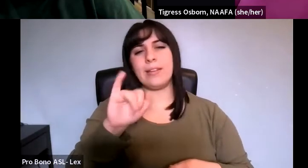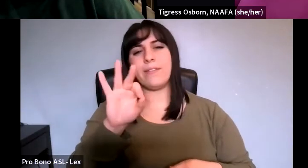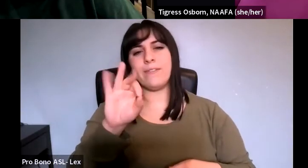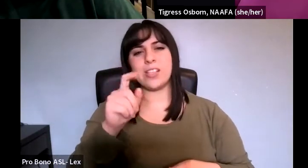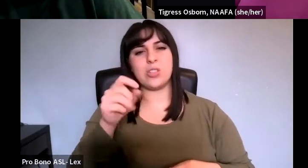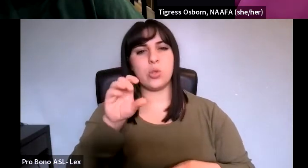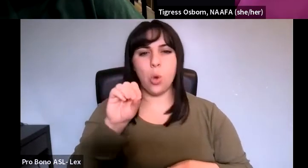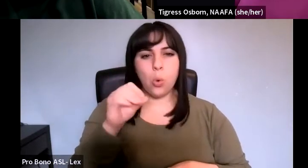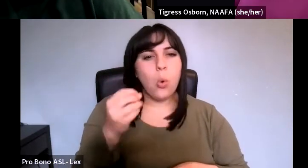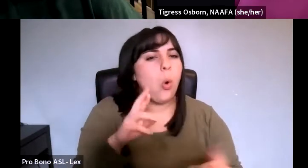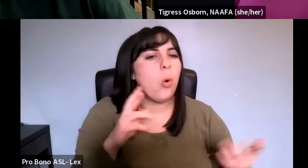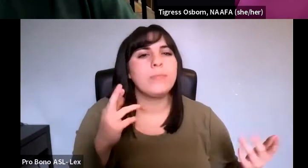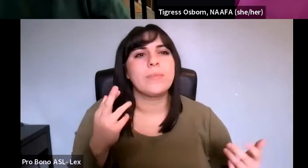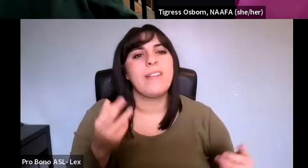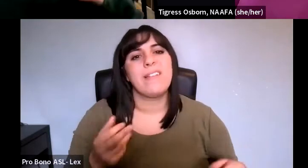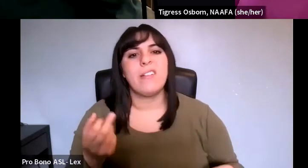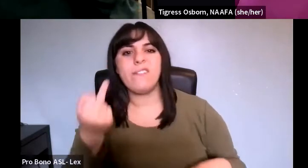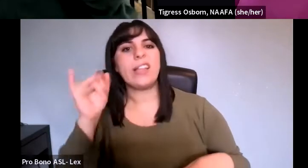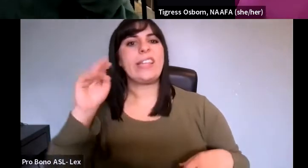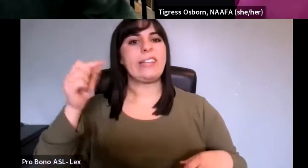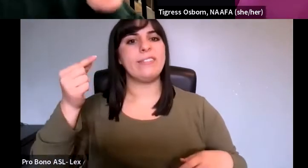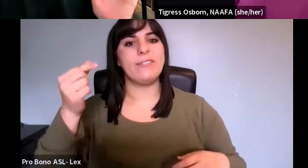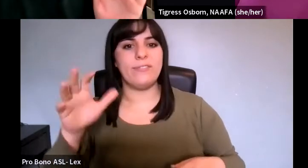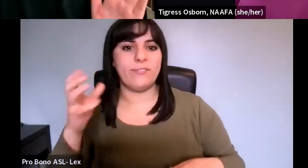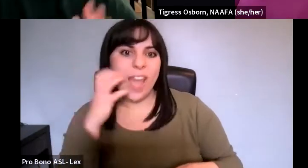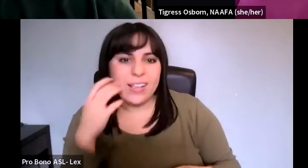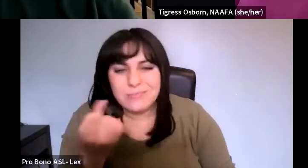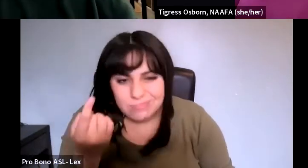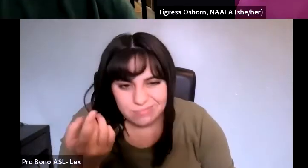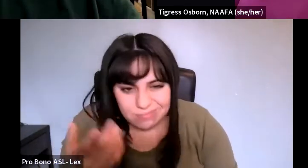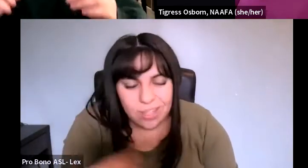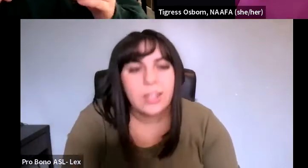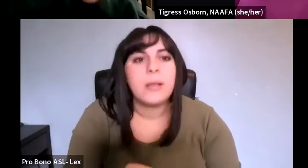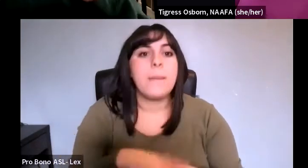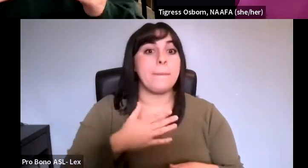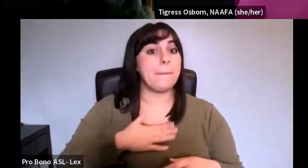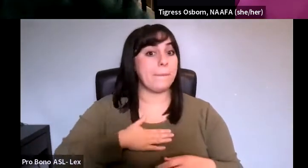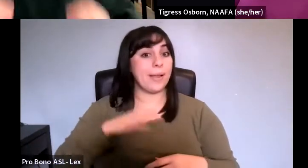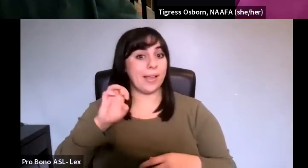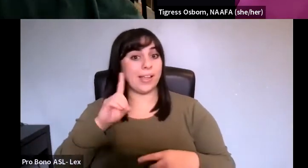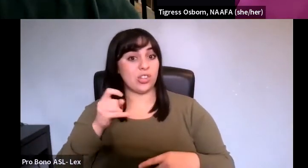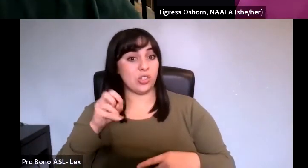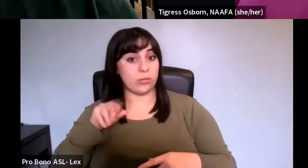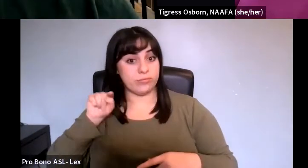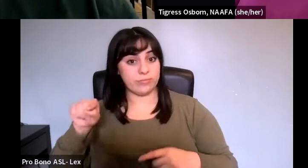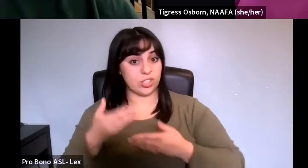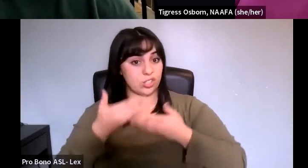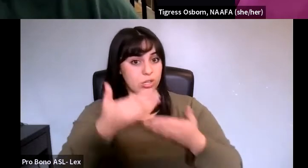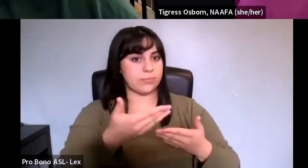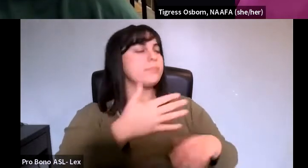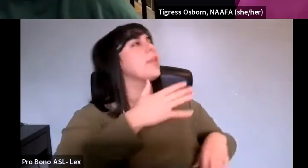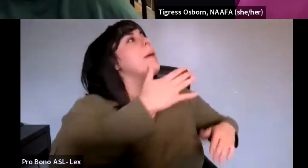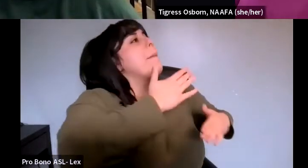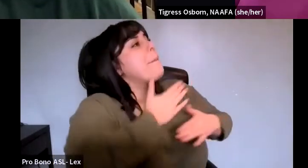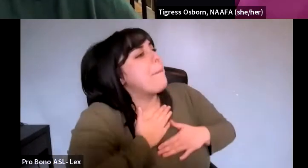Fucking Fat, or something like that. My editor suggested, my body is okay and so